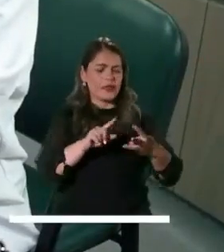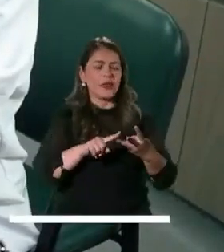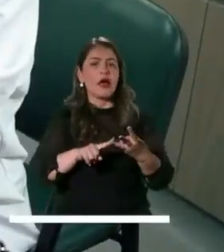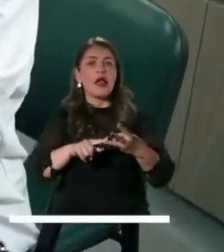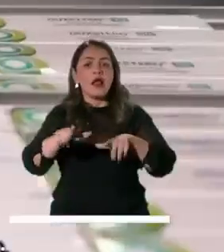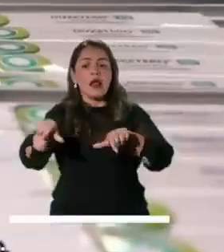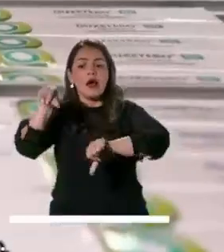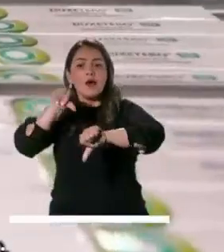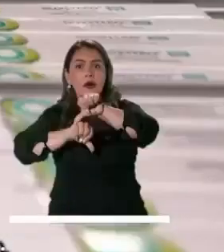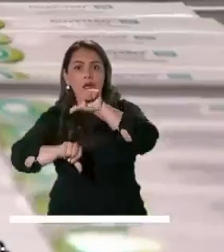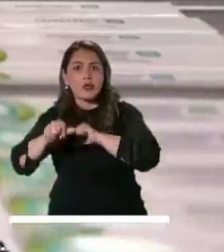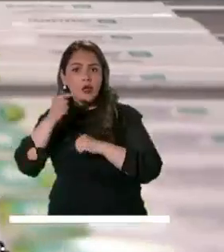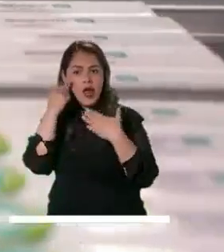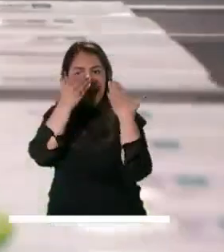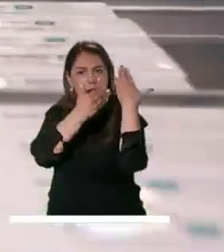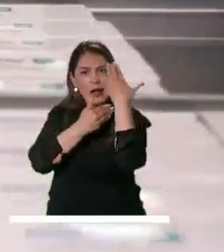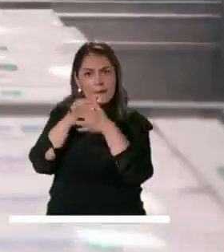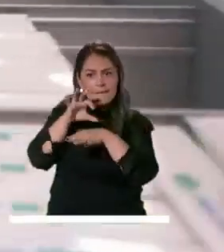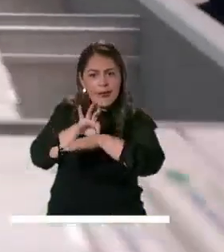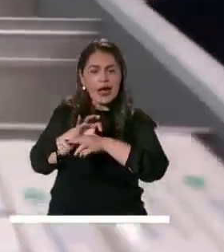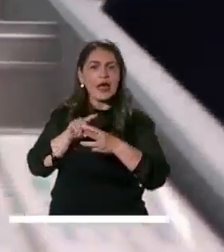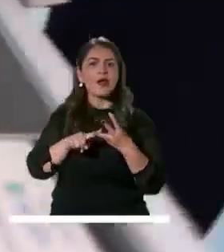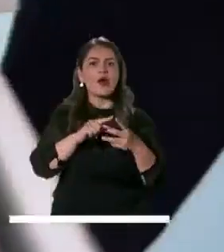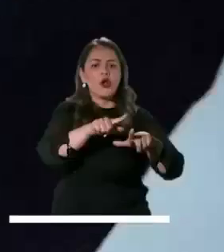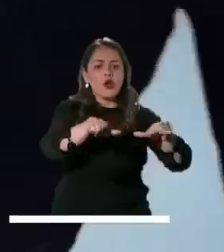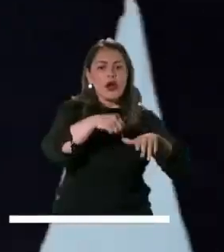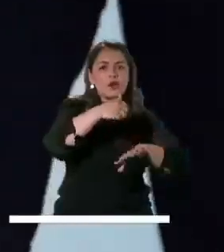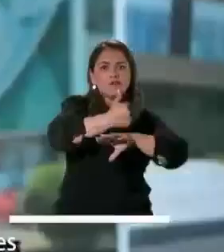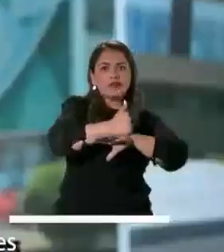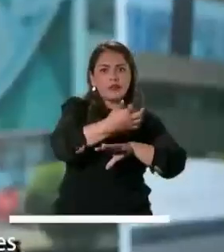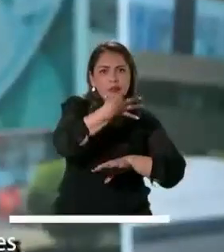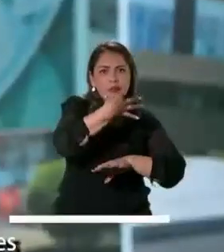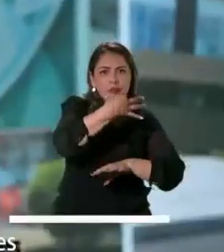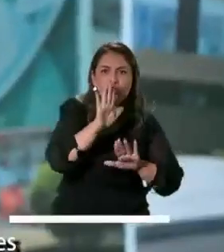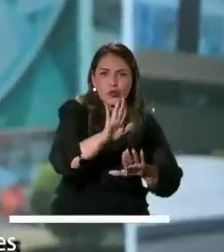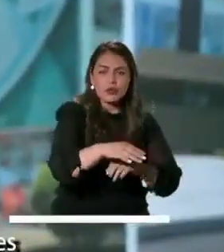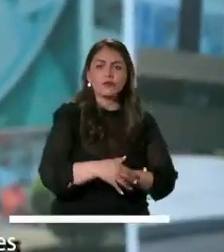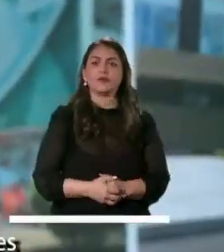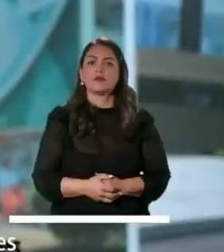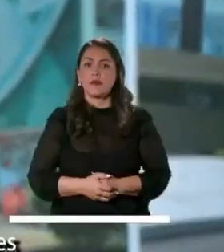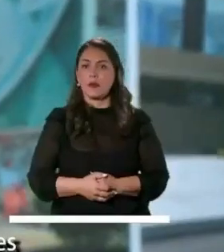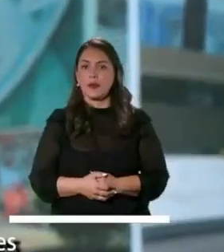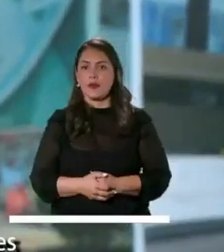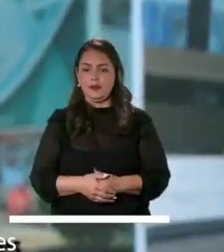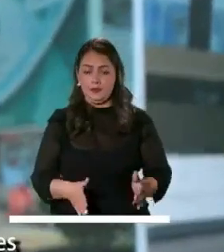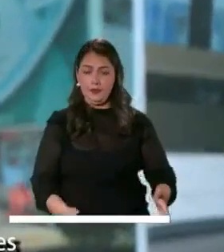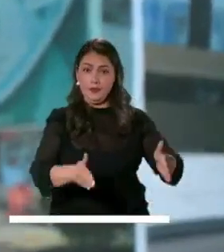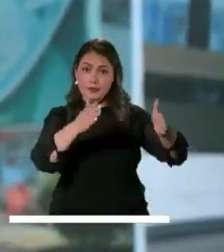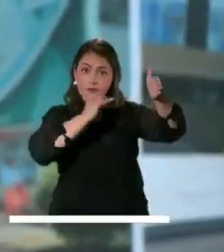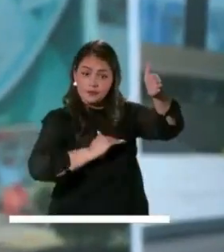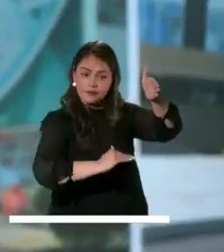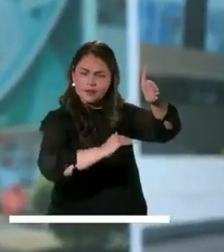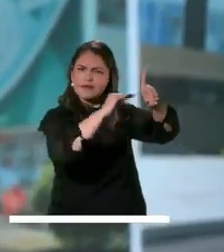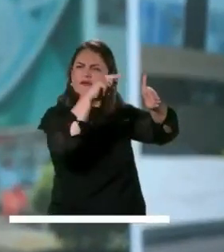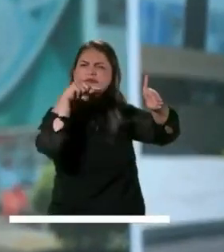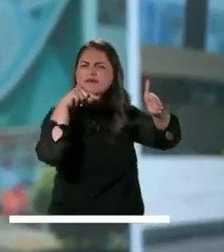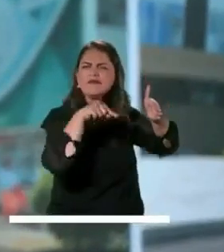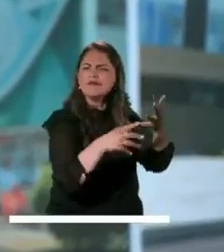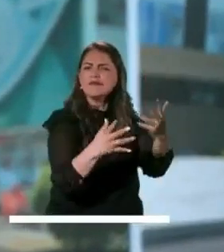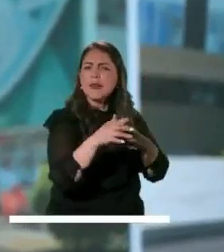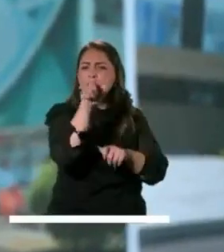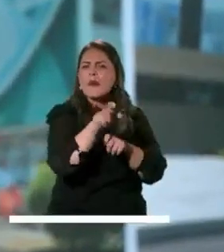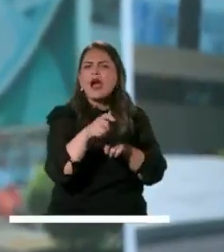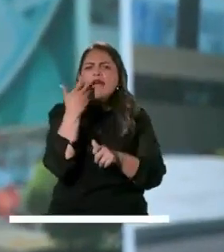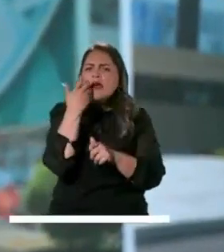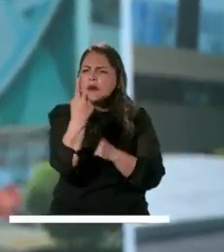consultations, clinical laboratory, and pharmaceutical service. En nuestro hospital buscamos que nuestros pacientes sean mirados de una